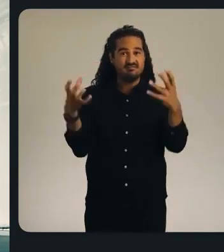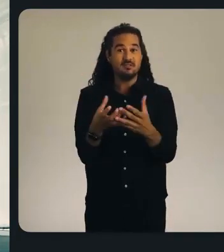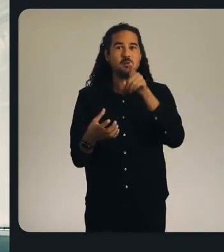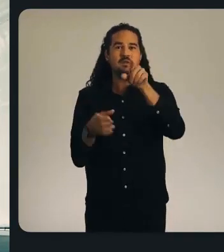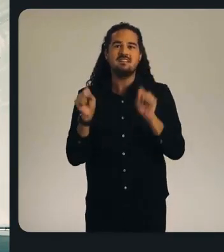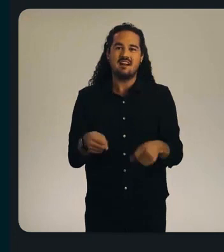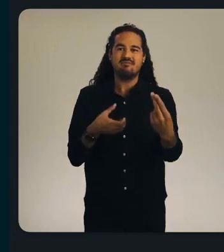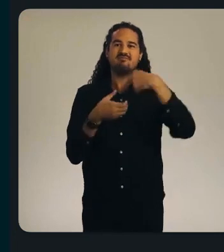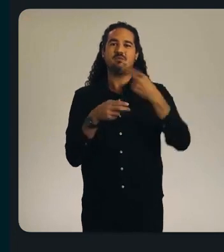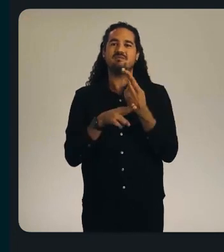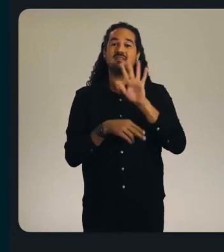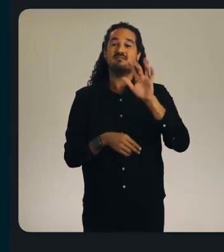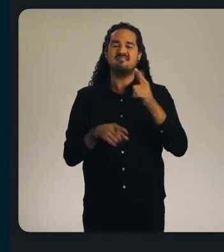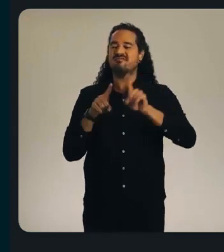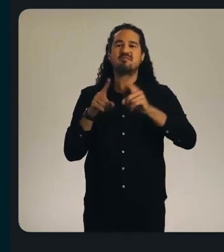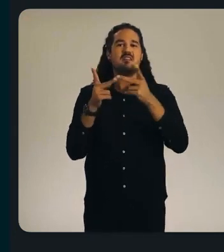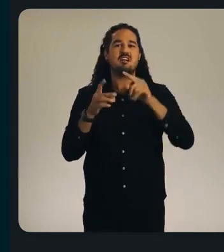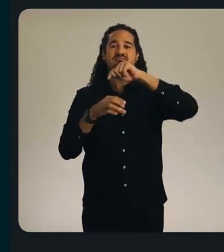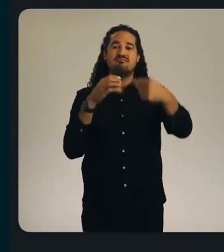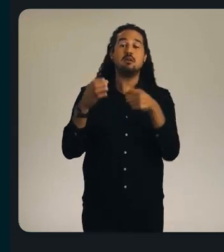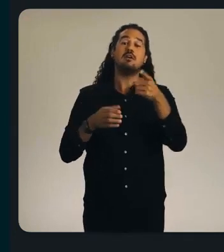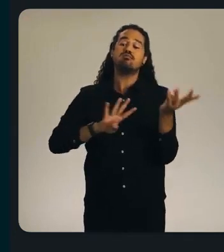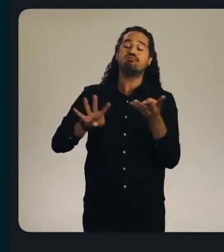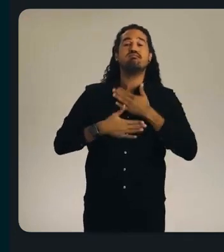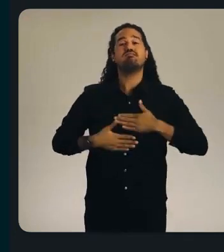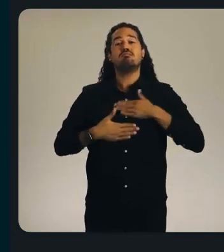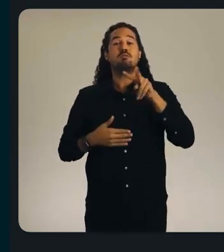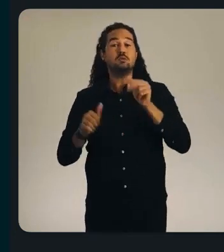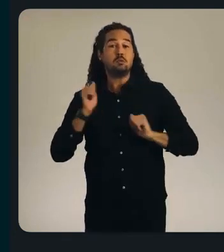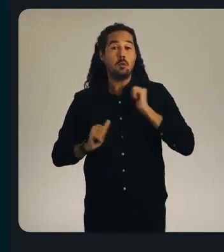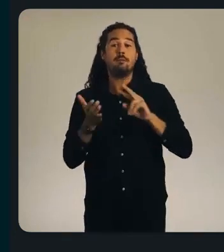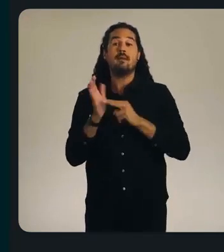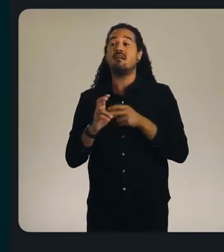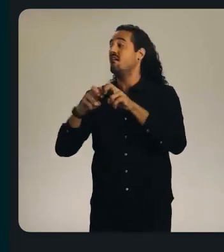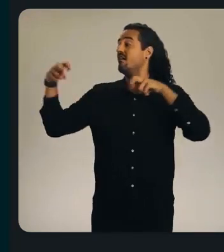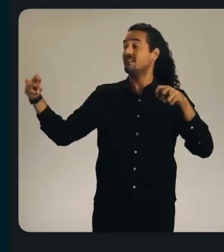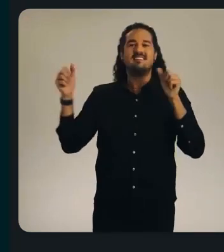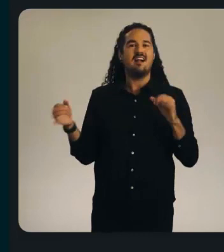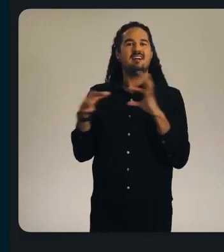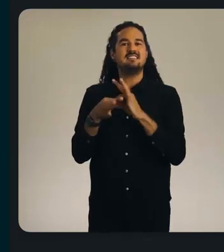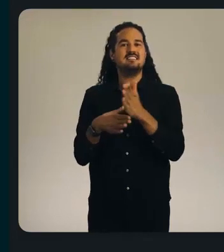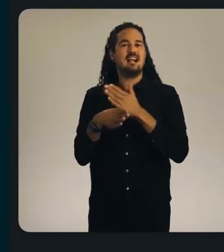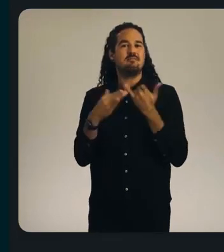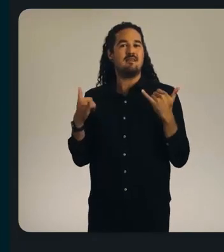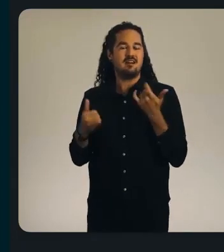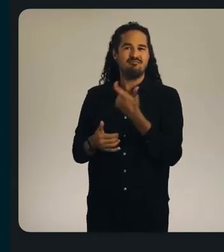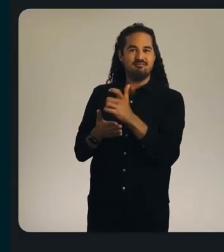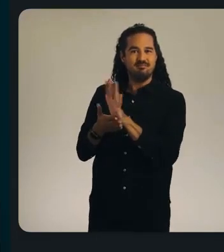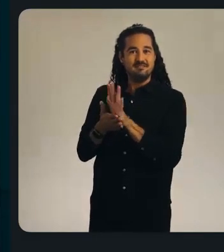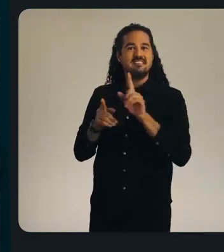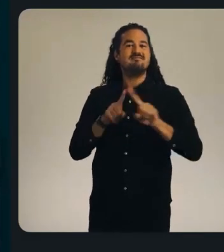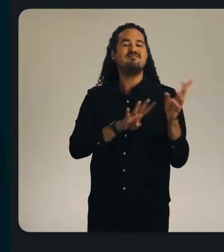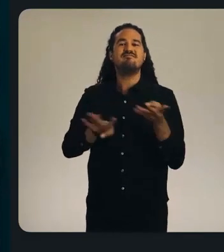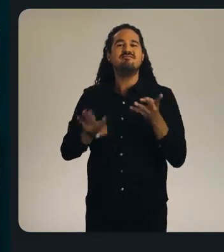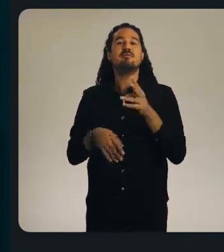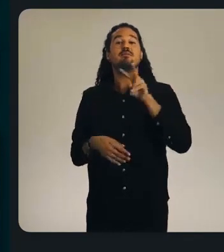in more places than ever. To binge watch your favorite shows together using SharePlay on Apple TV+. And even more streaming partners for video and music. You can be